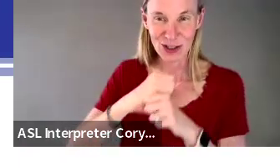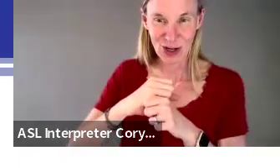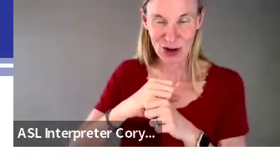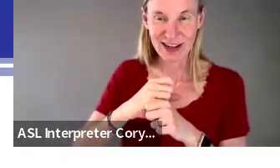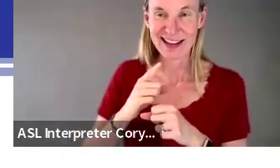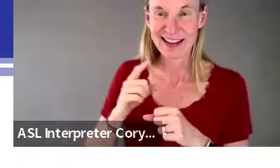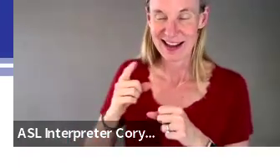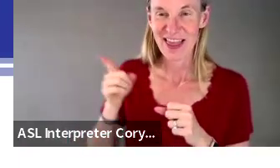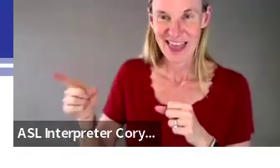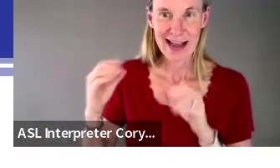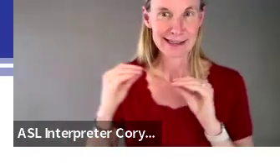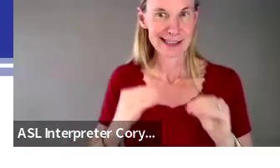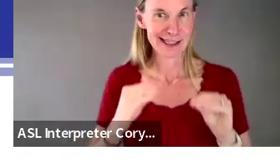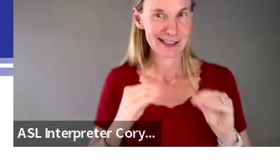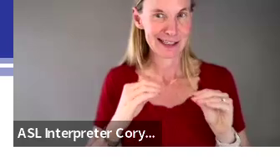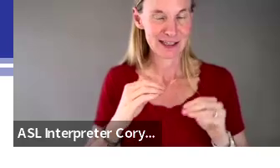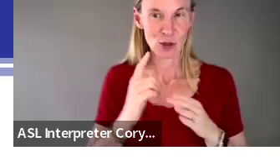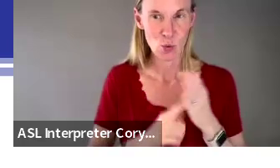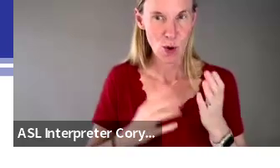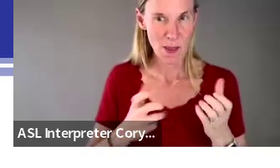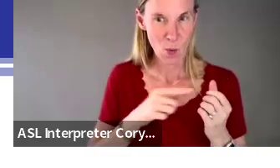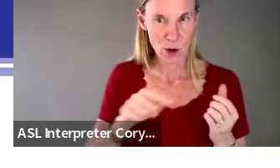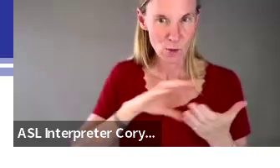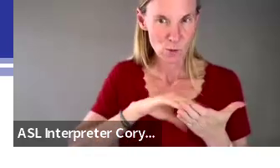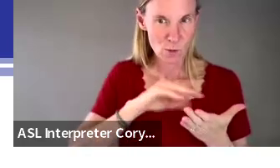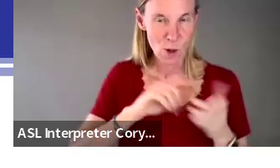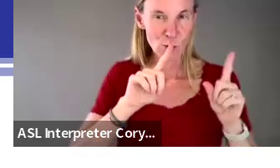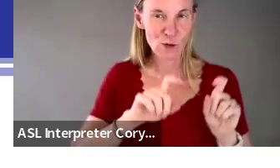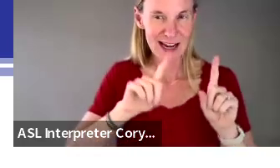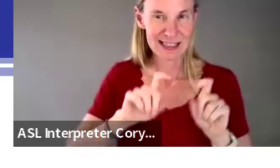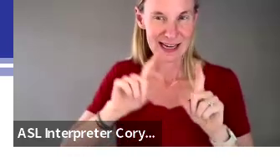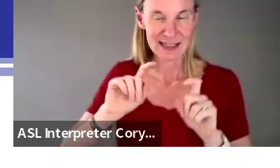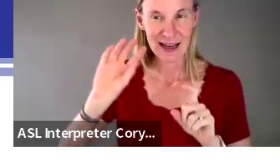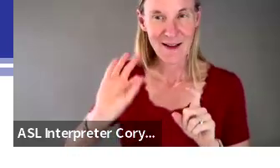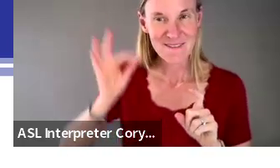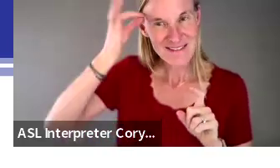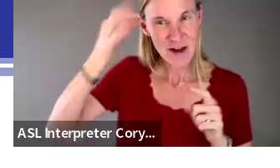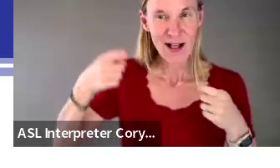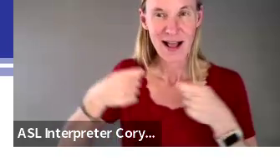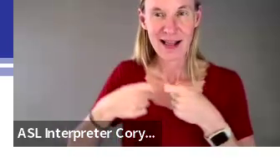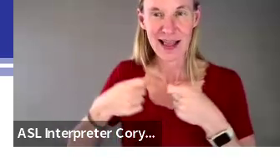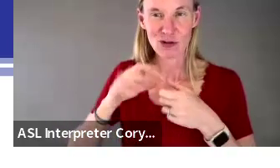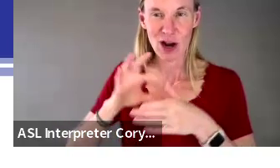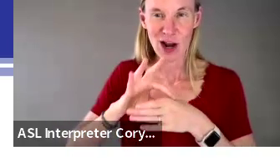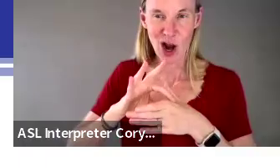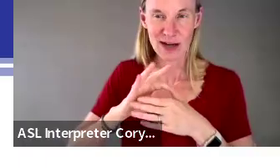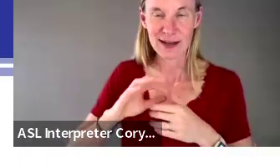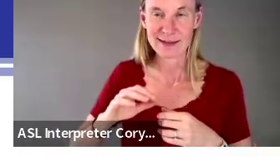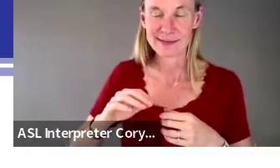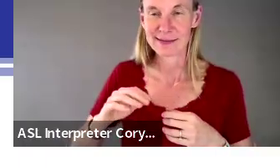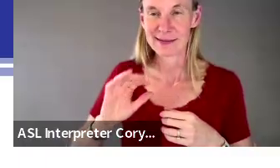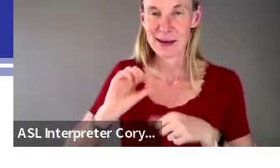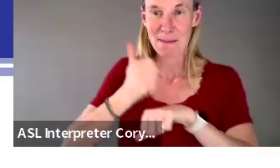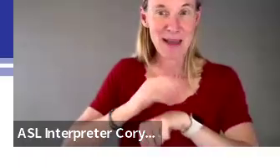to take to test federal electronic content based on Section 508.